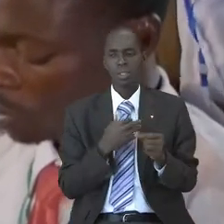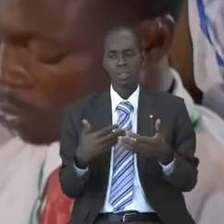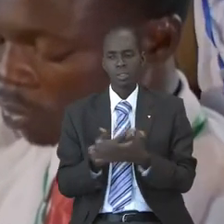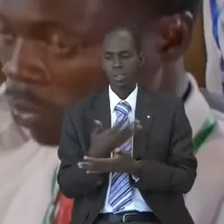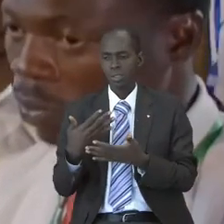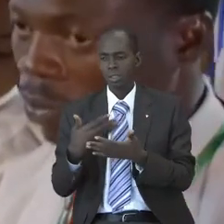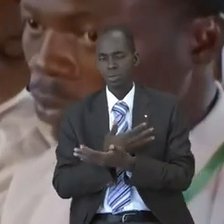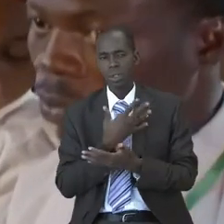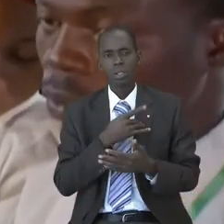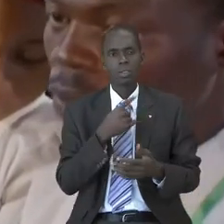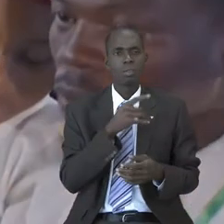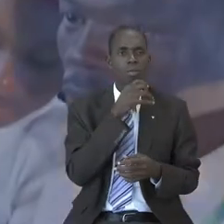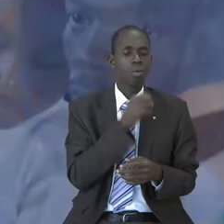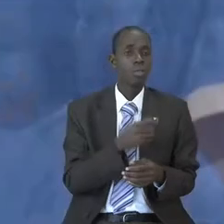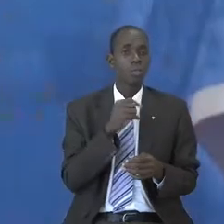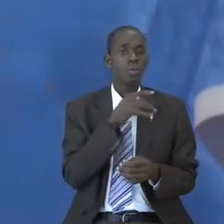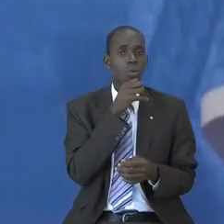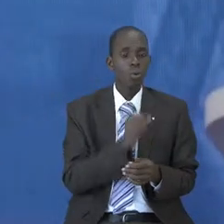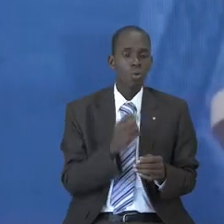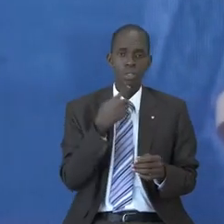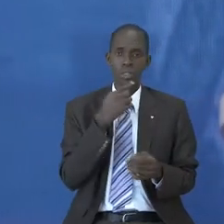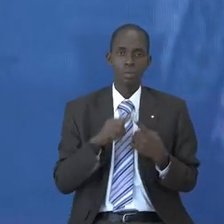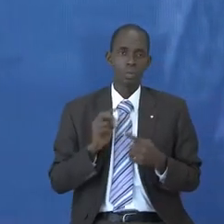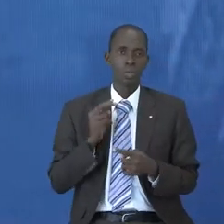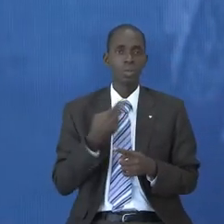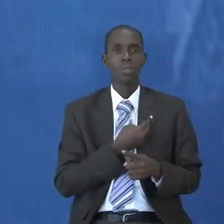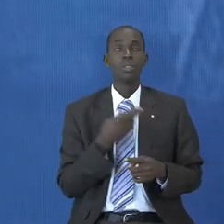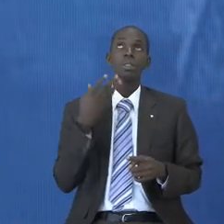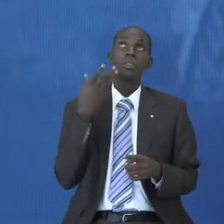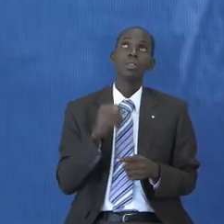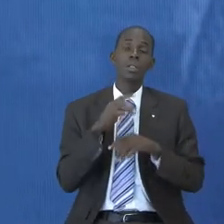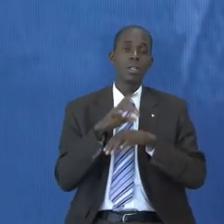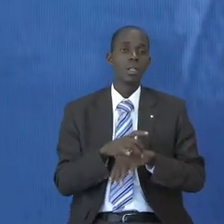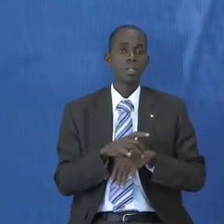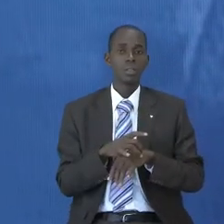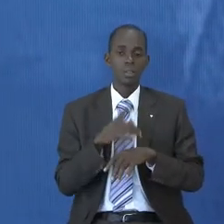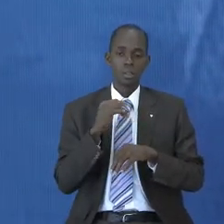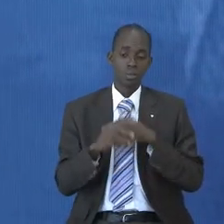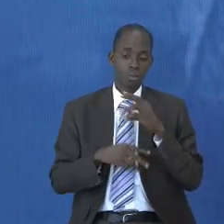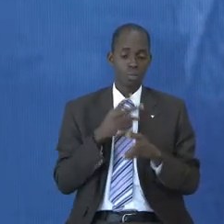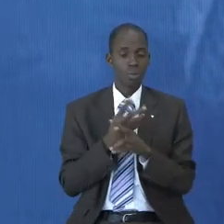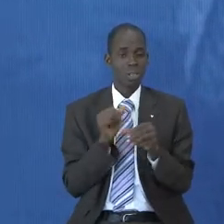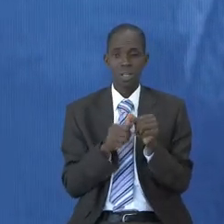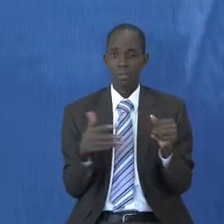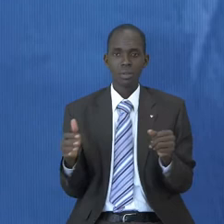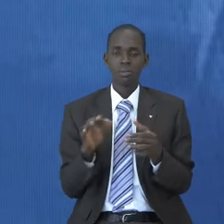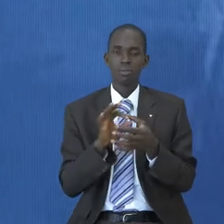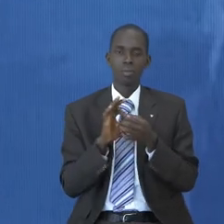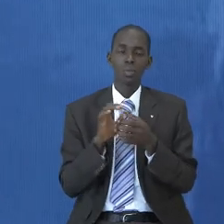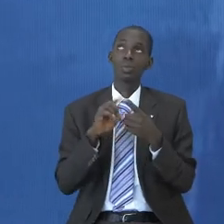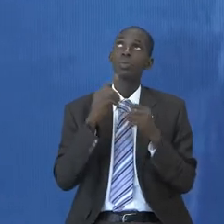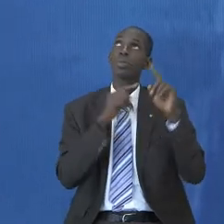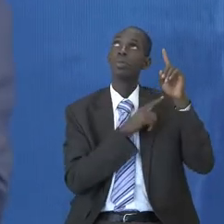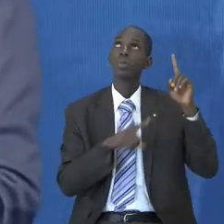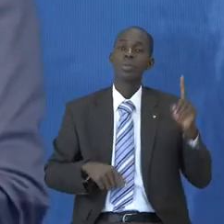new and the old. The old tells us the earth, the world, everything belongs to the Lord. And the